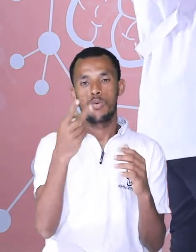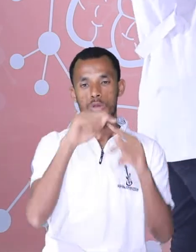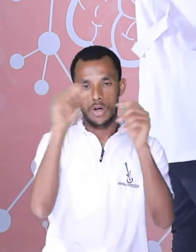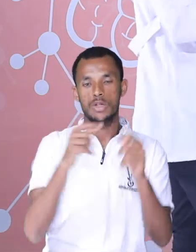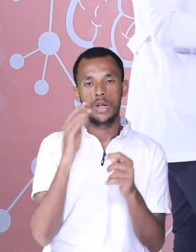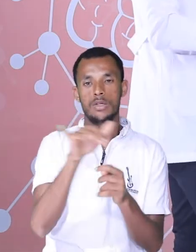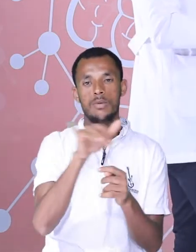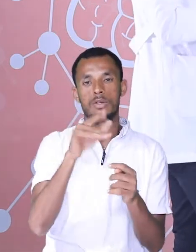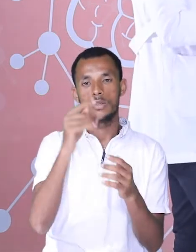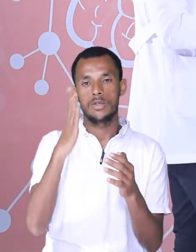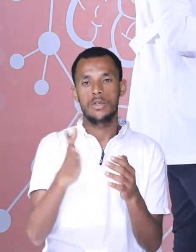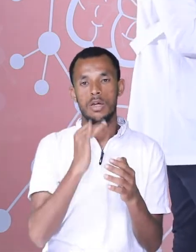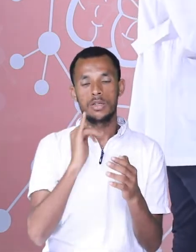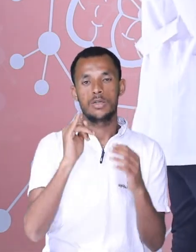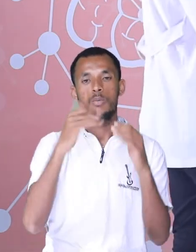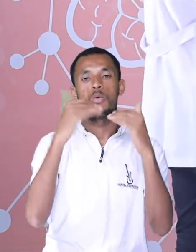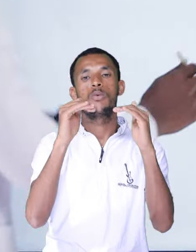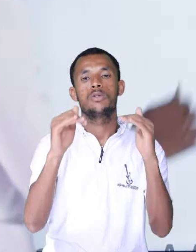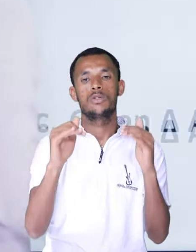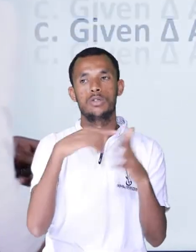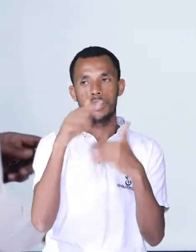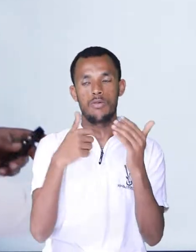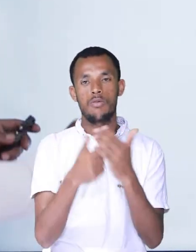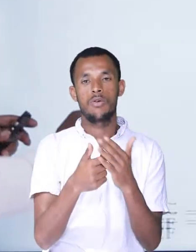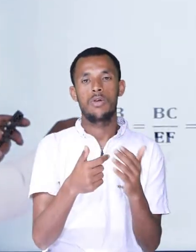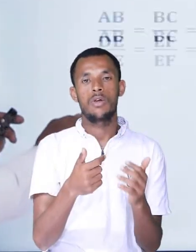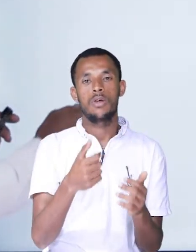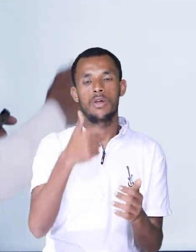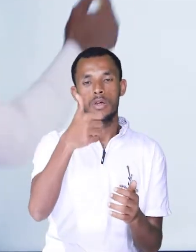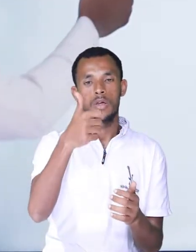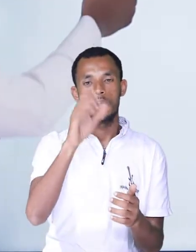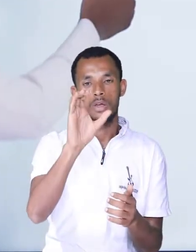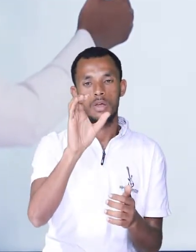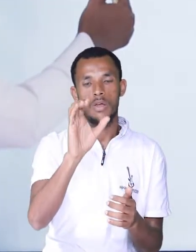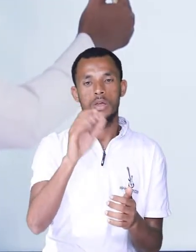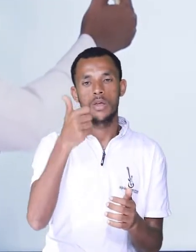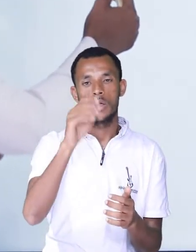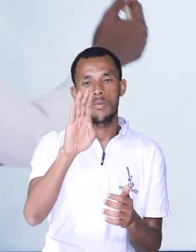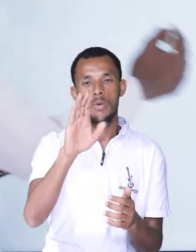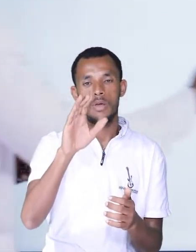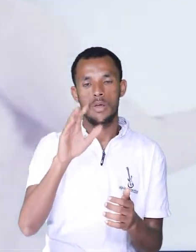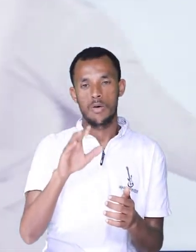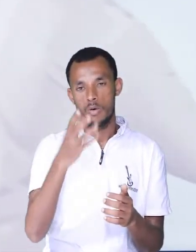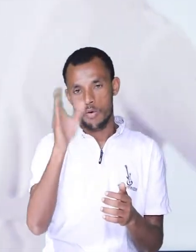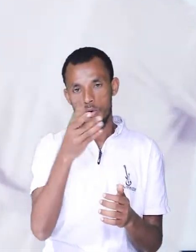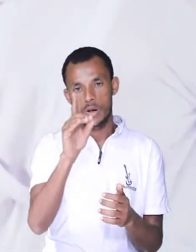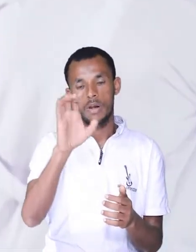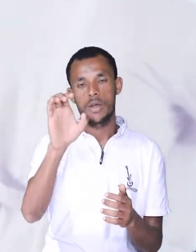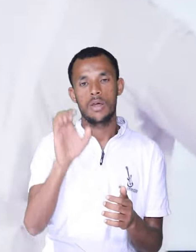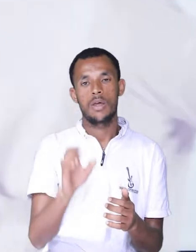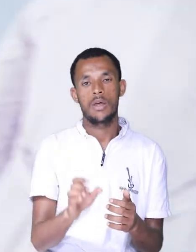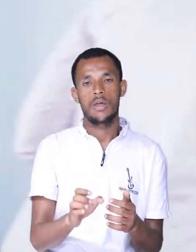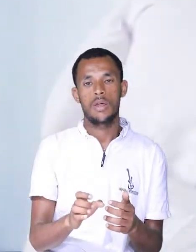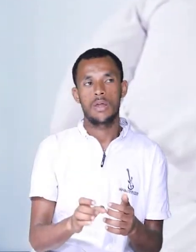similar, their sides is proportional. Therefore, AC, AB over DE, that means